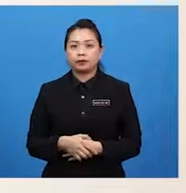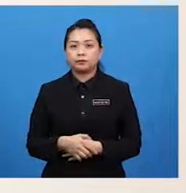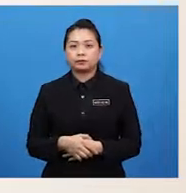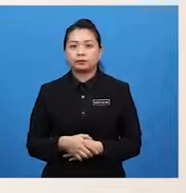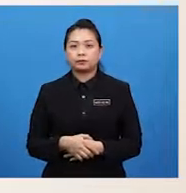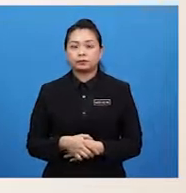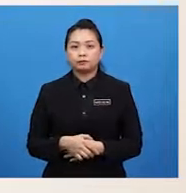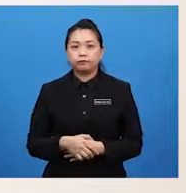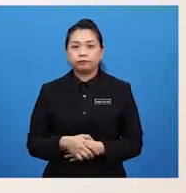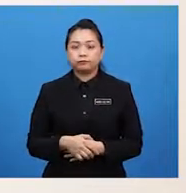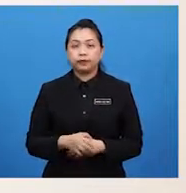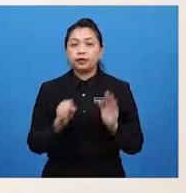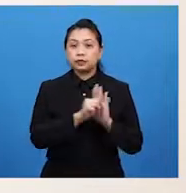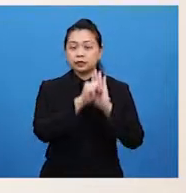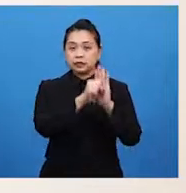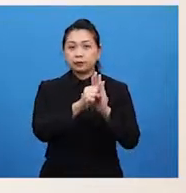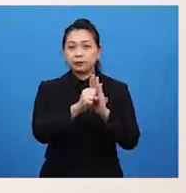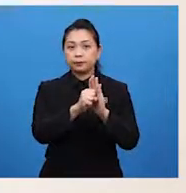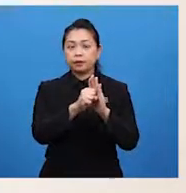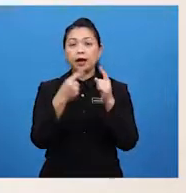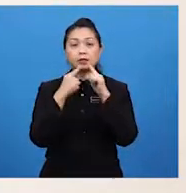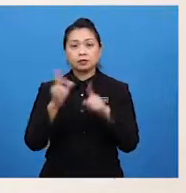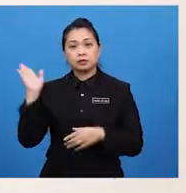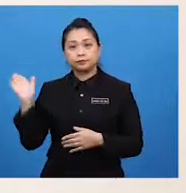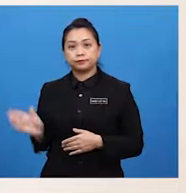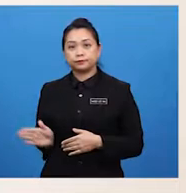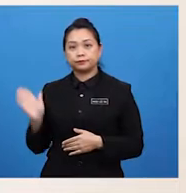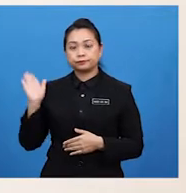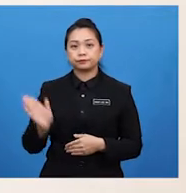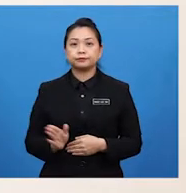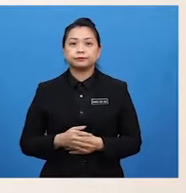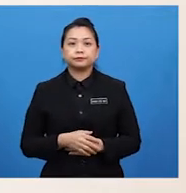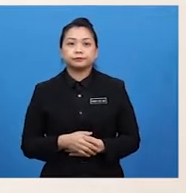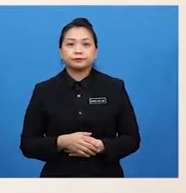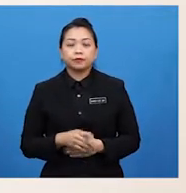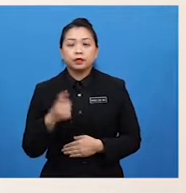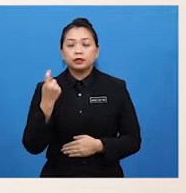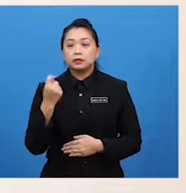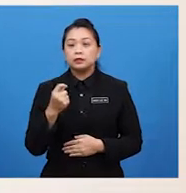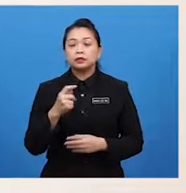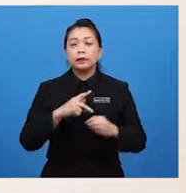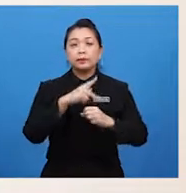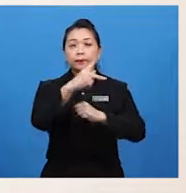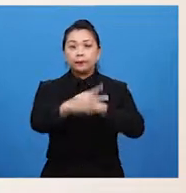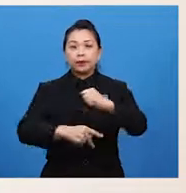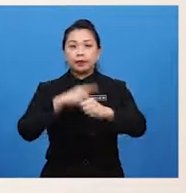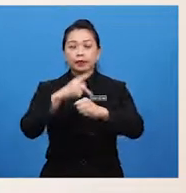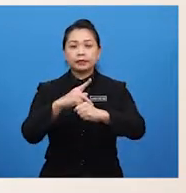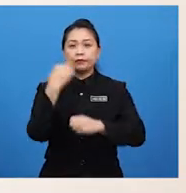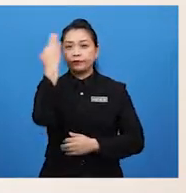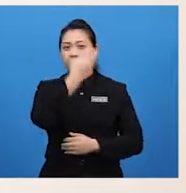sample answer should look like this. The planet faces many